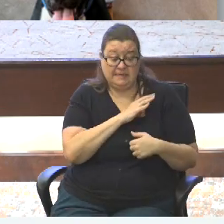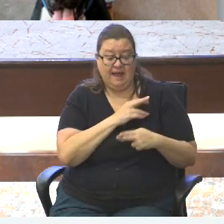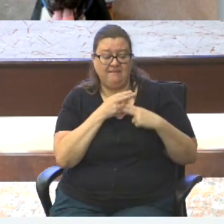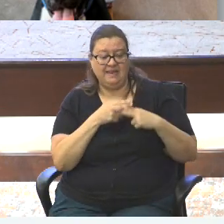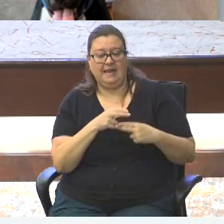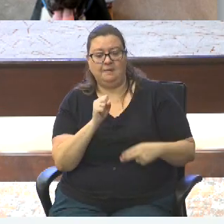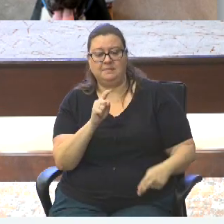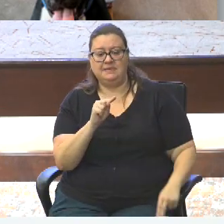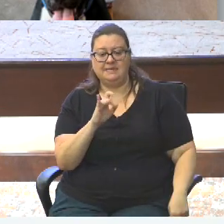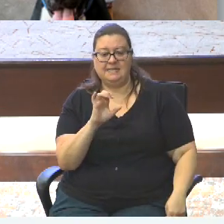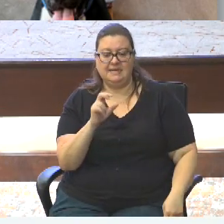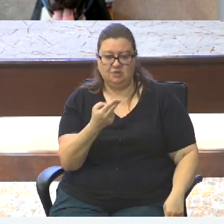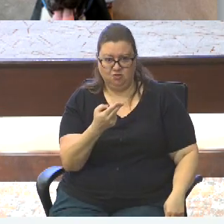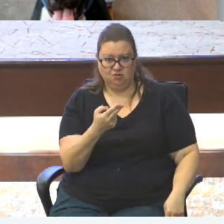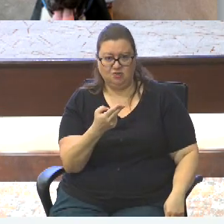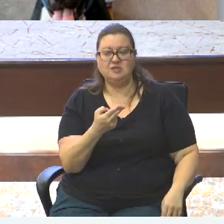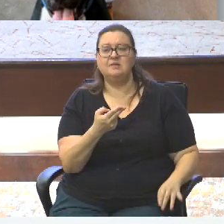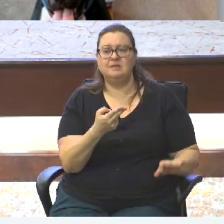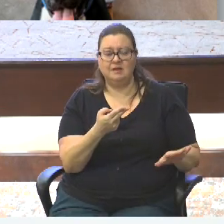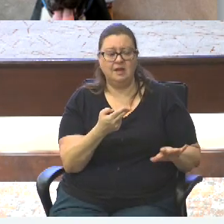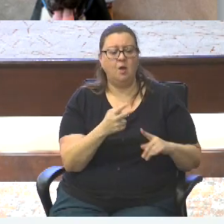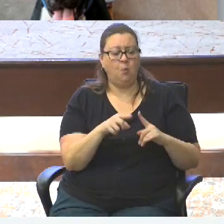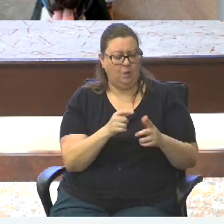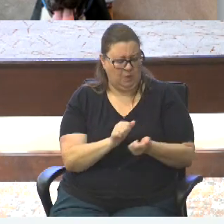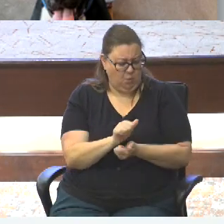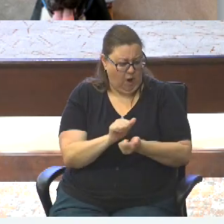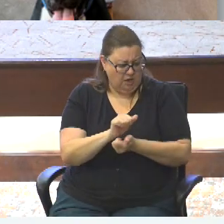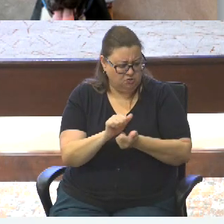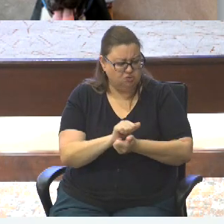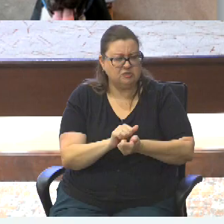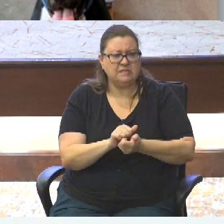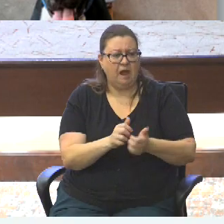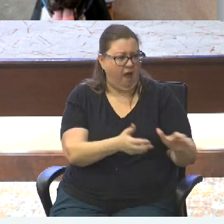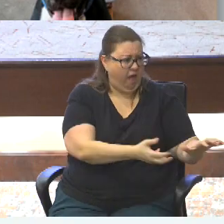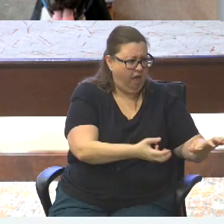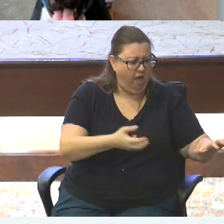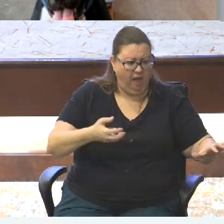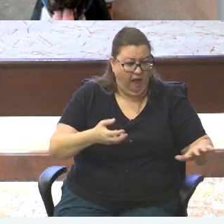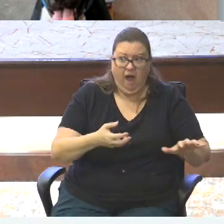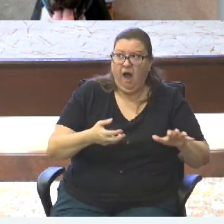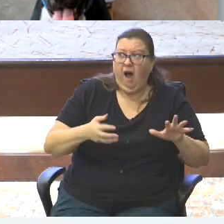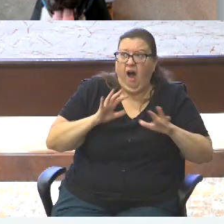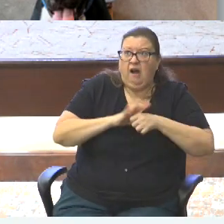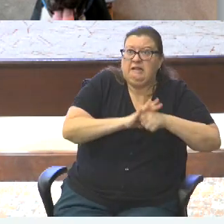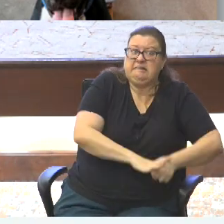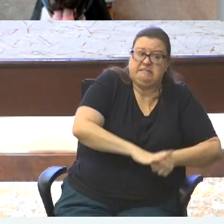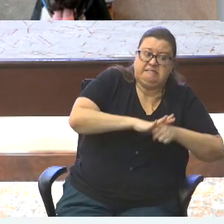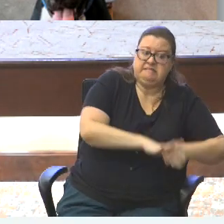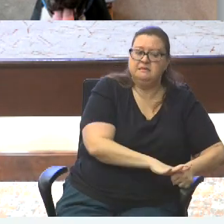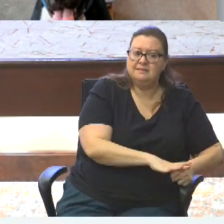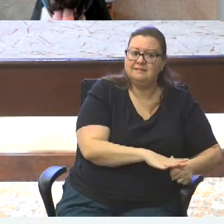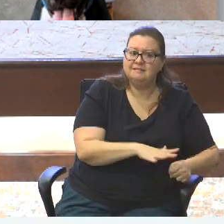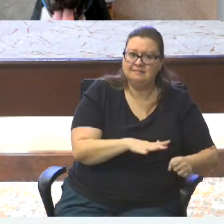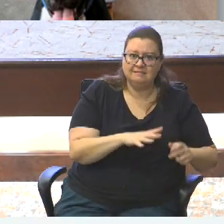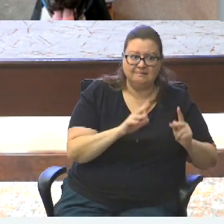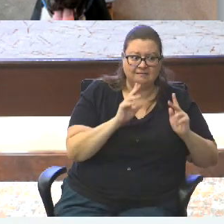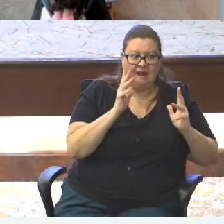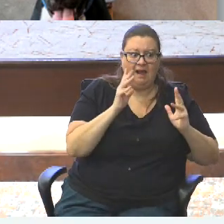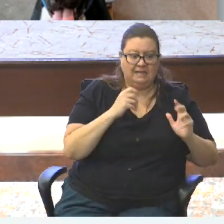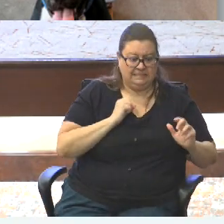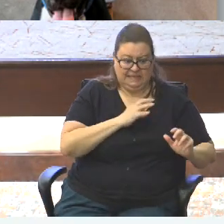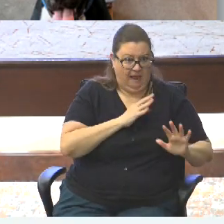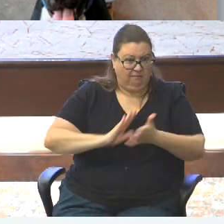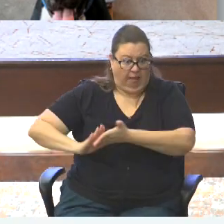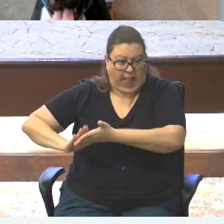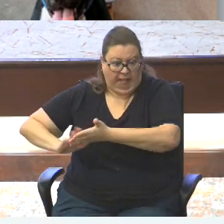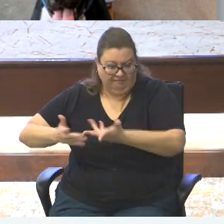Stitch. When Stitch once was washed and temporarily separated, Squishy became visibly distressed, and staff worked quickly to reunite